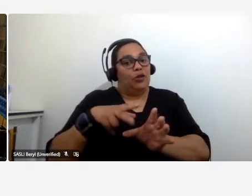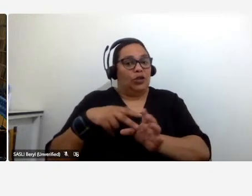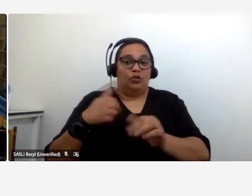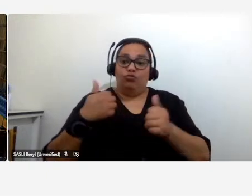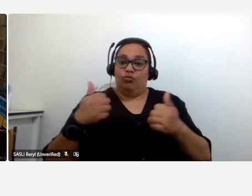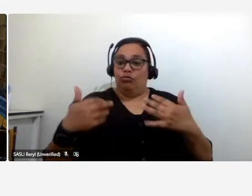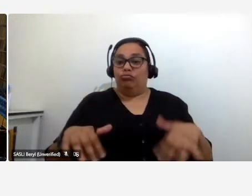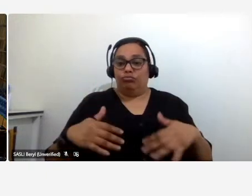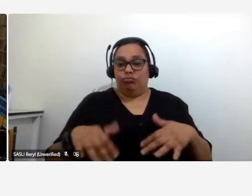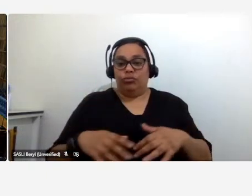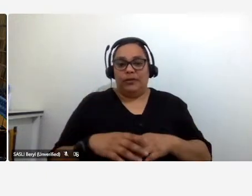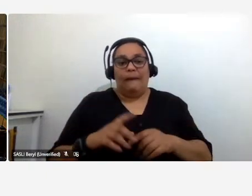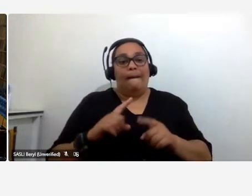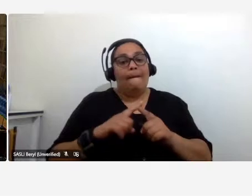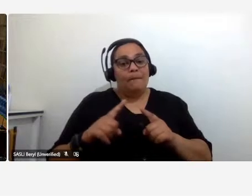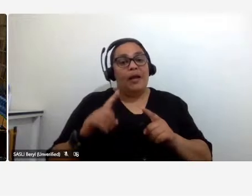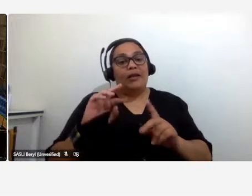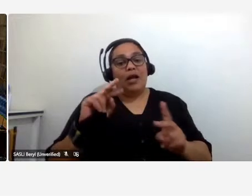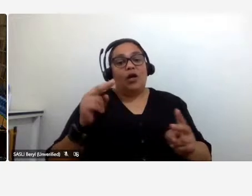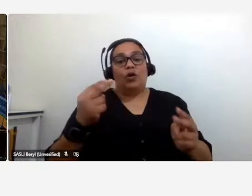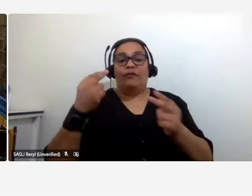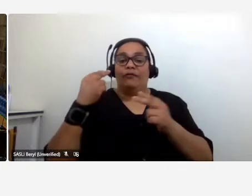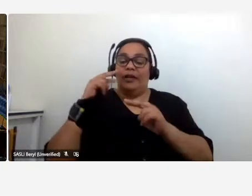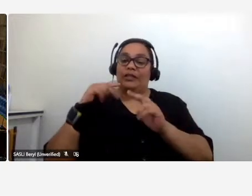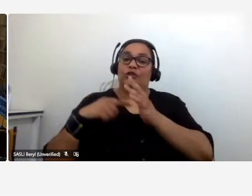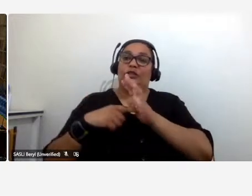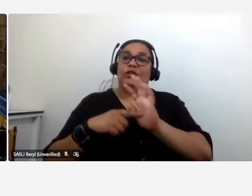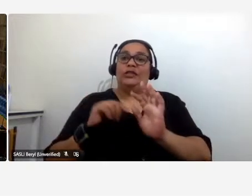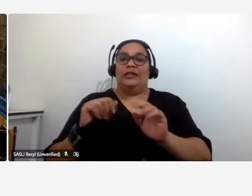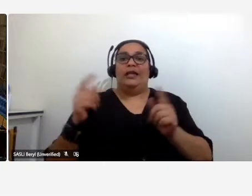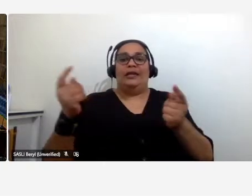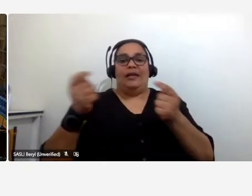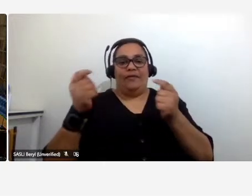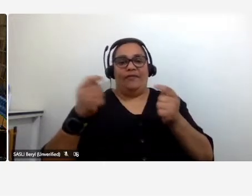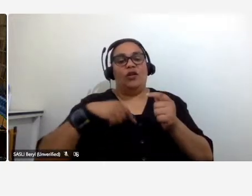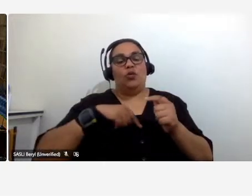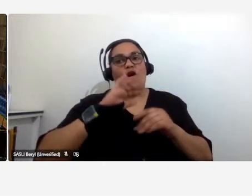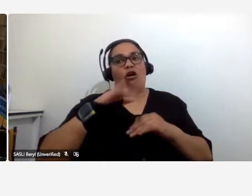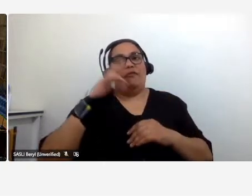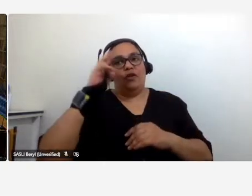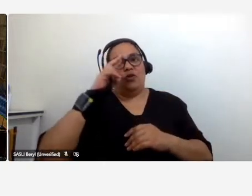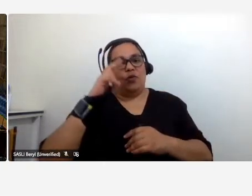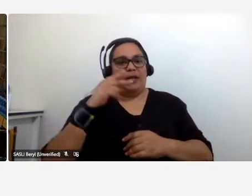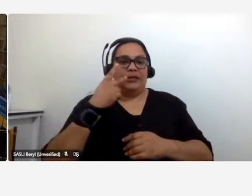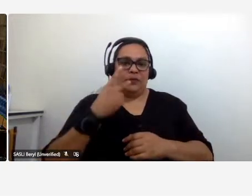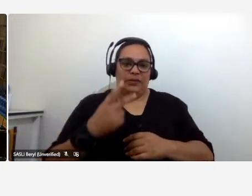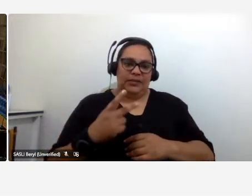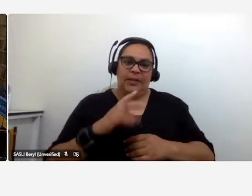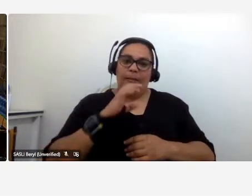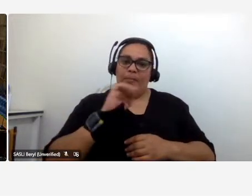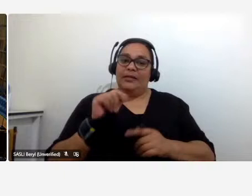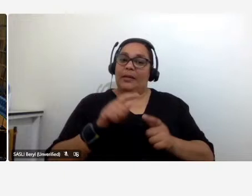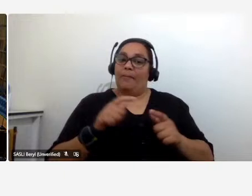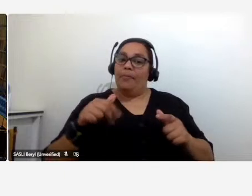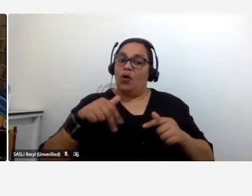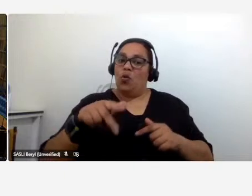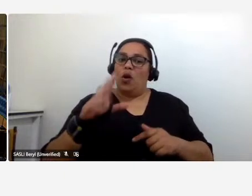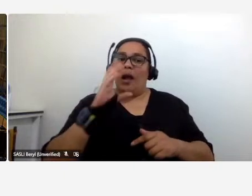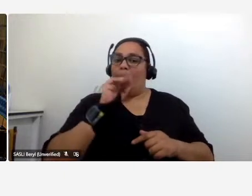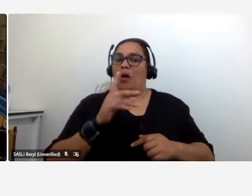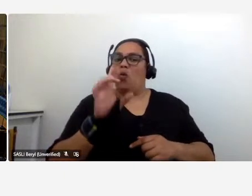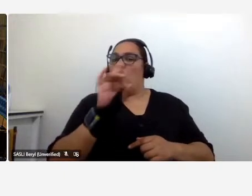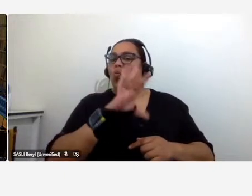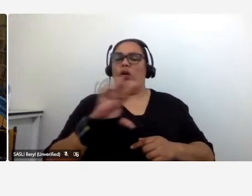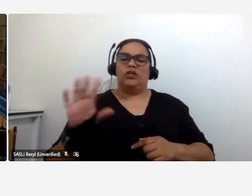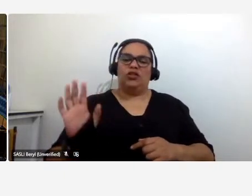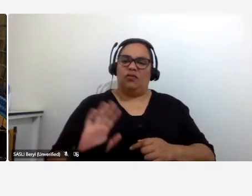good. But upon reflection of that event, we realized that big walks shouldn't be a once-off